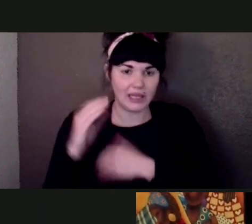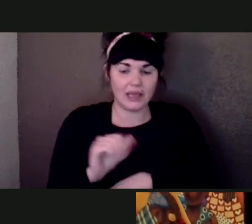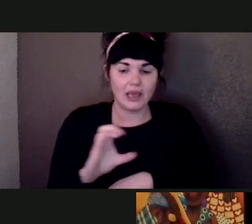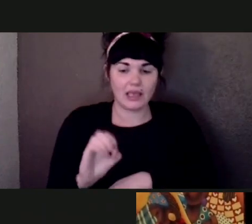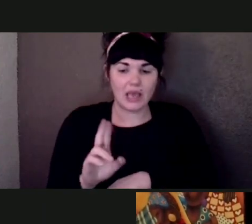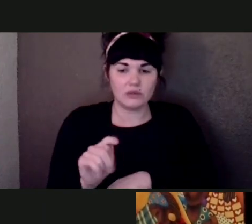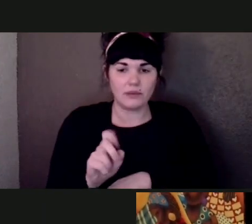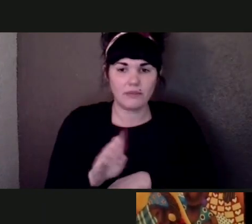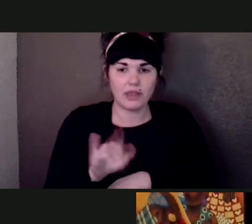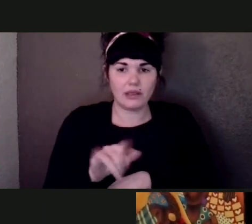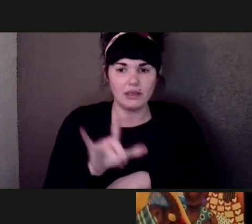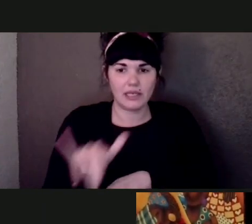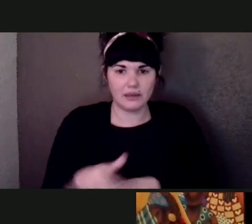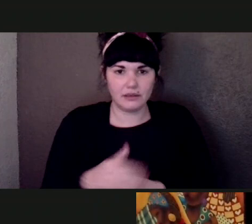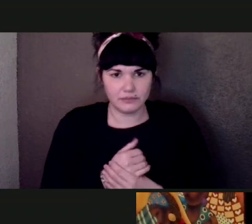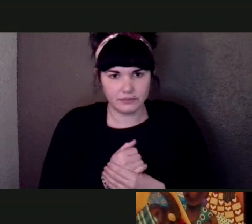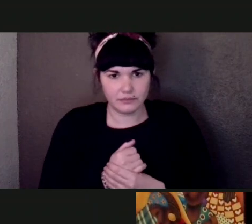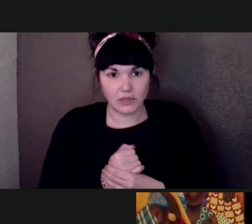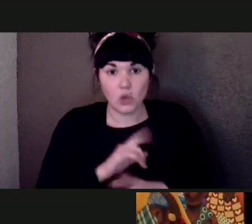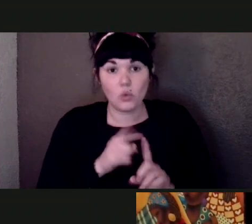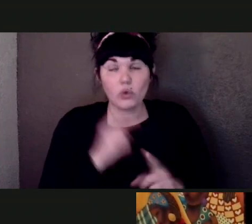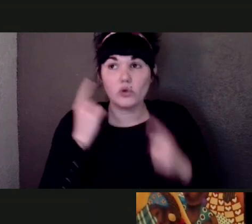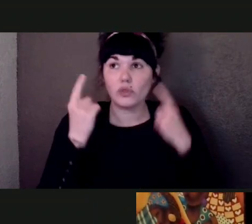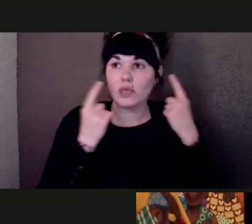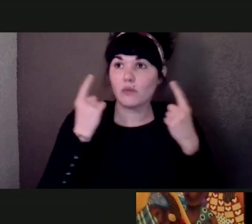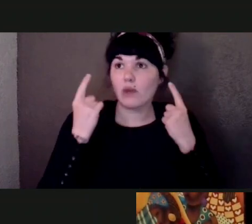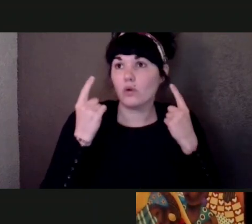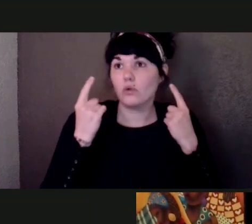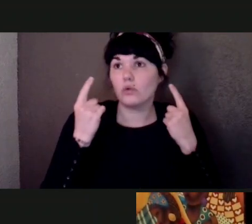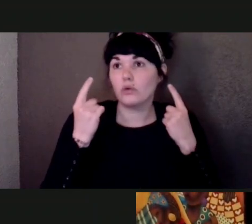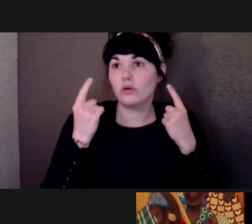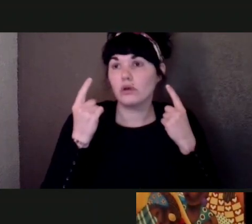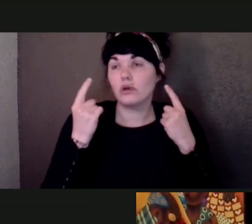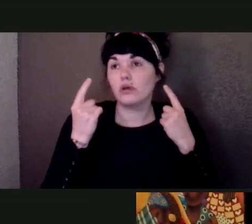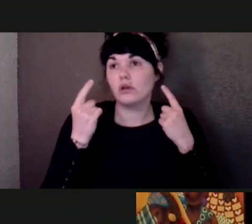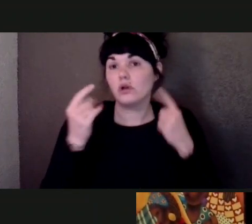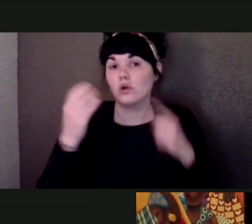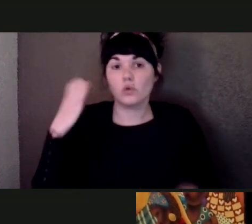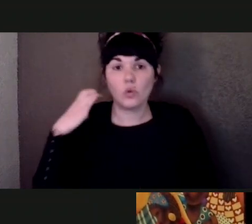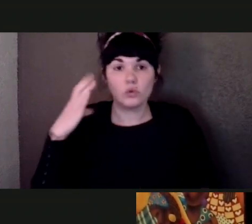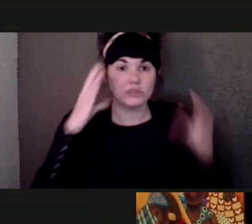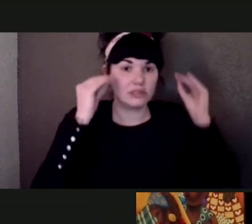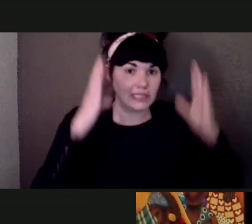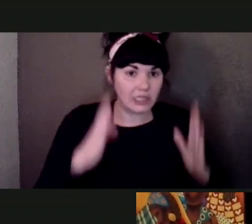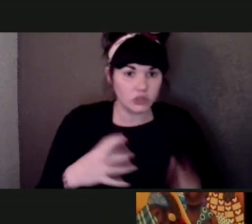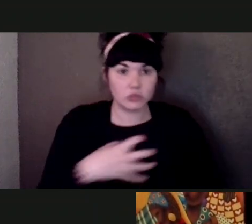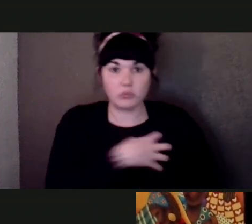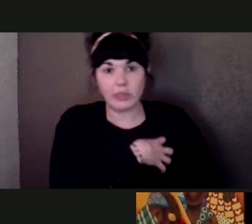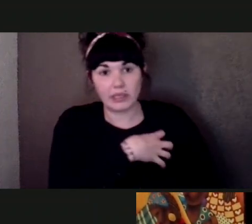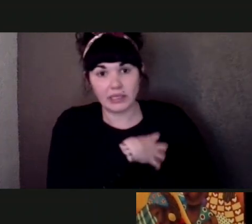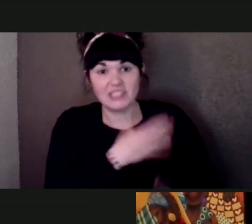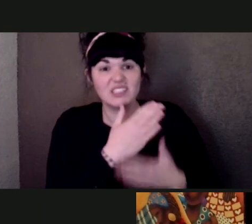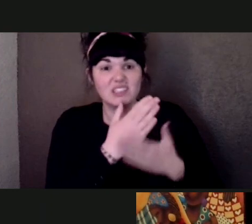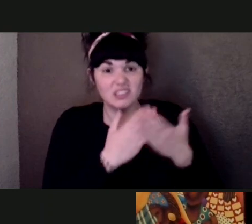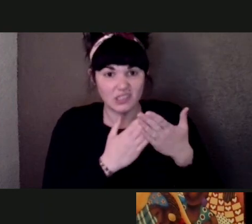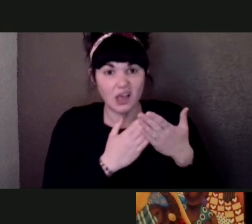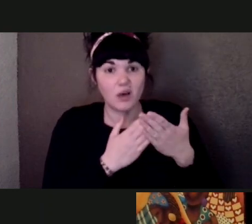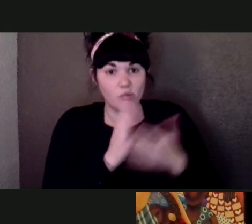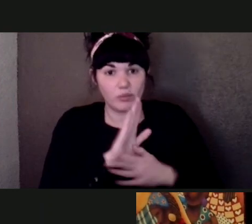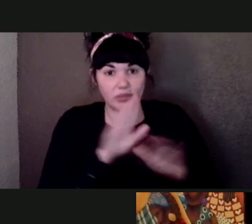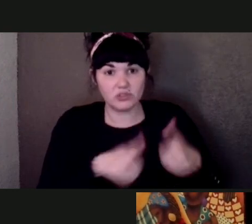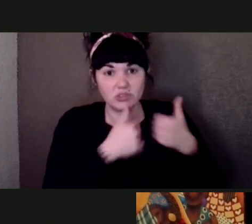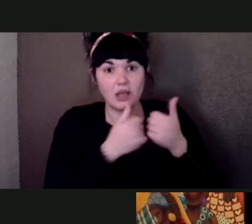think about, um, teachers, you think about, um, police officers, um, they're going to be some that are challenged. But one thing you